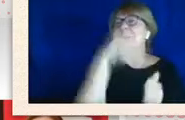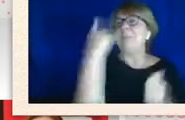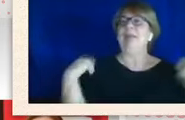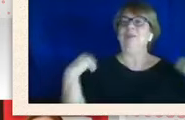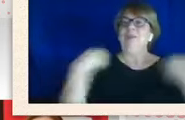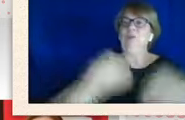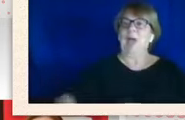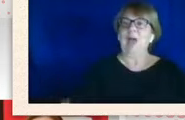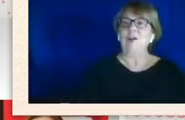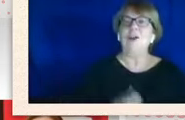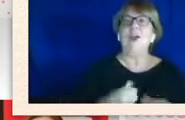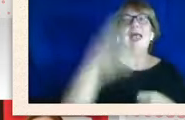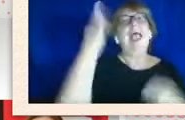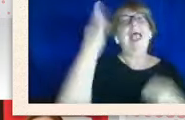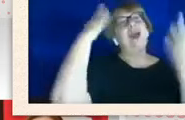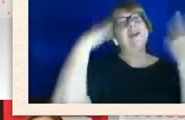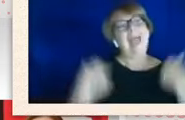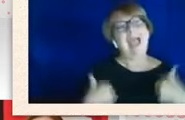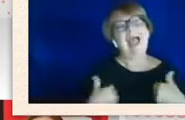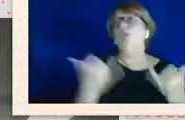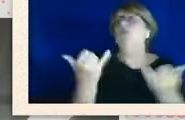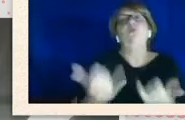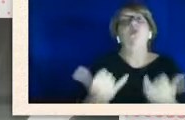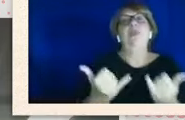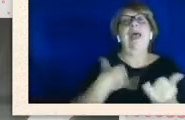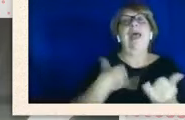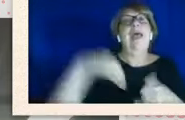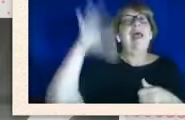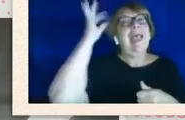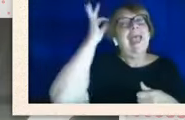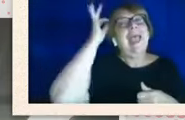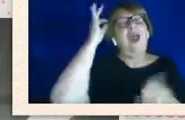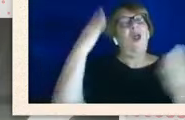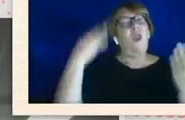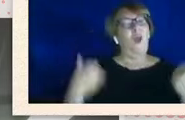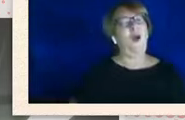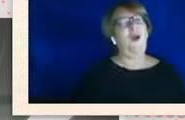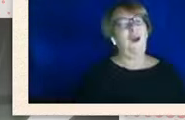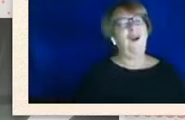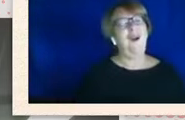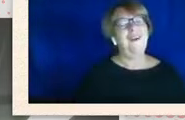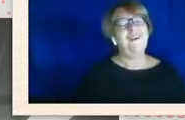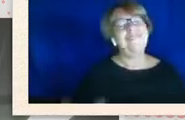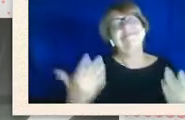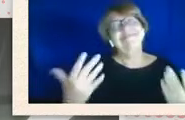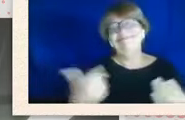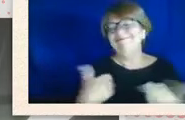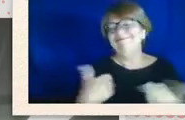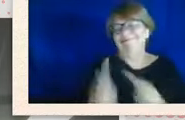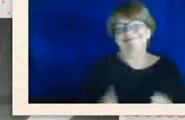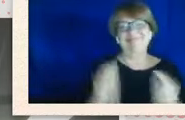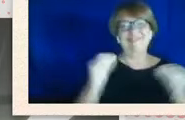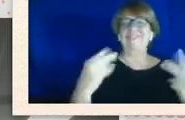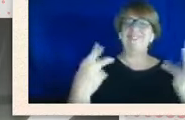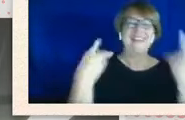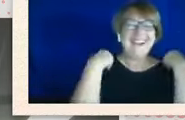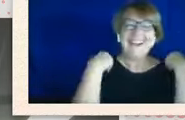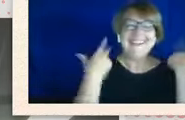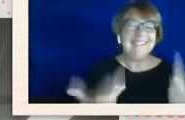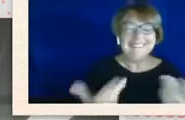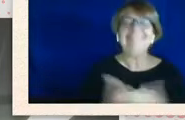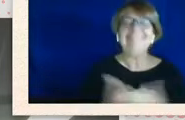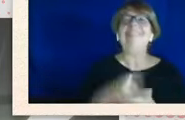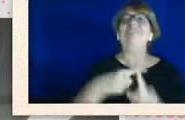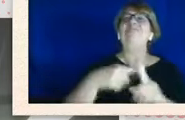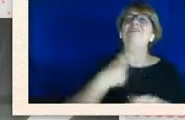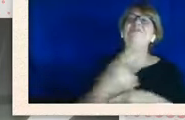hair down. Today, my hair, you'll see, is much longer because I haven't been able to get a haircut. And I'm wearing a royal blue